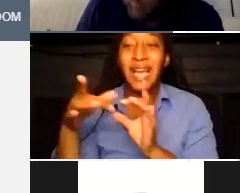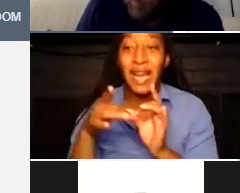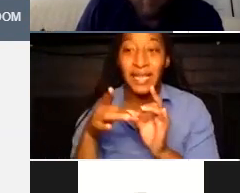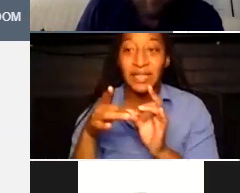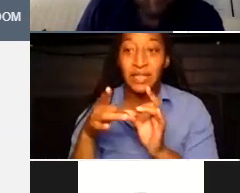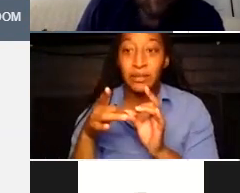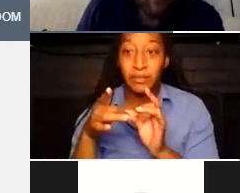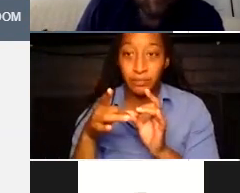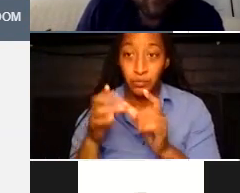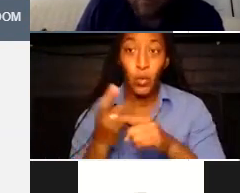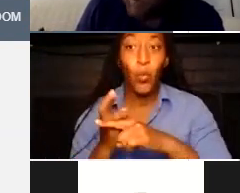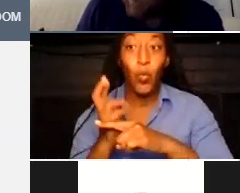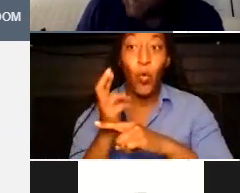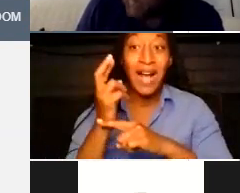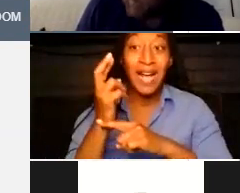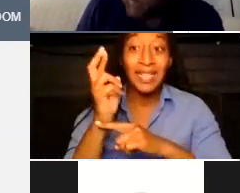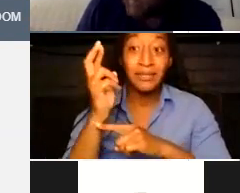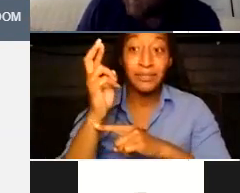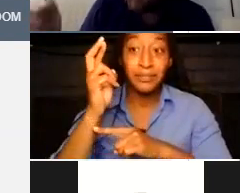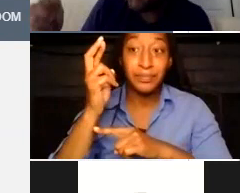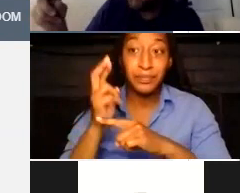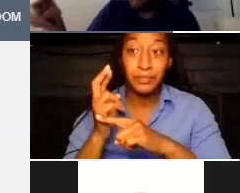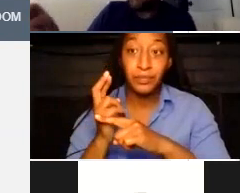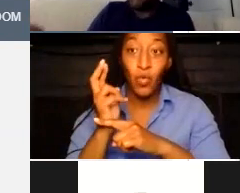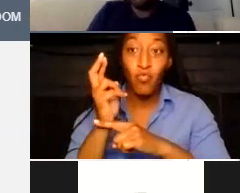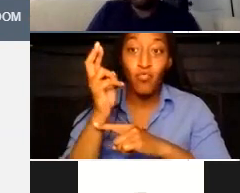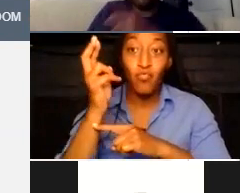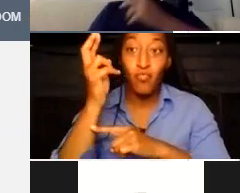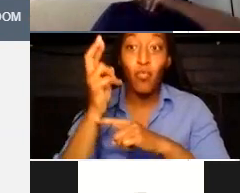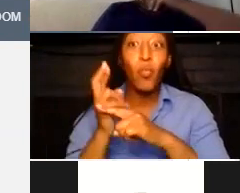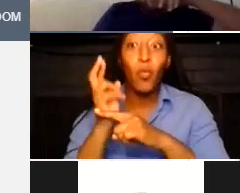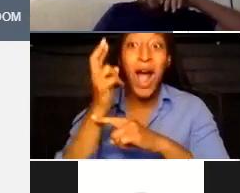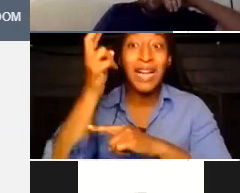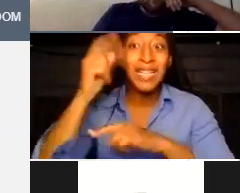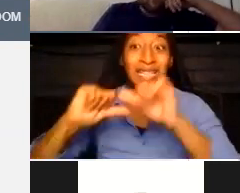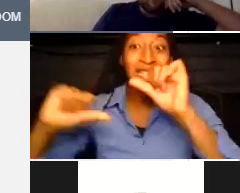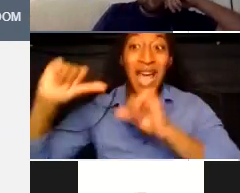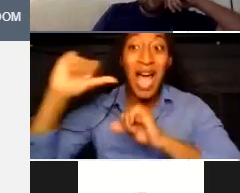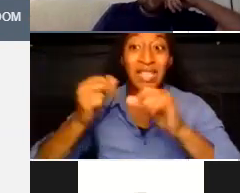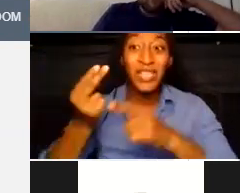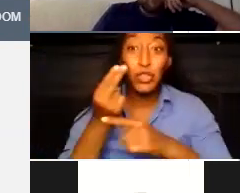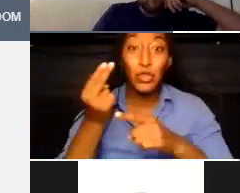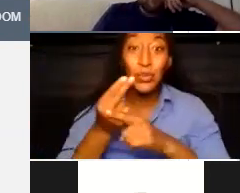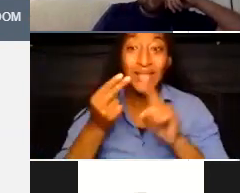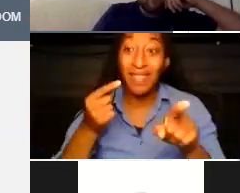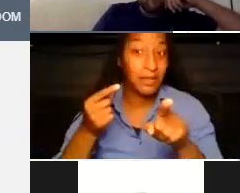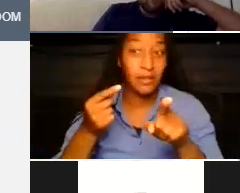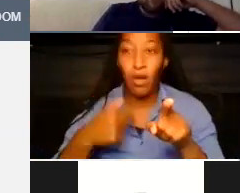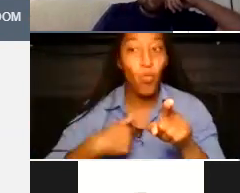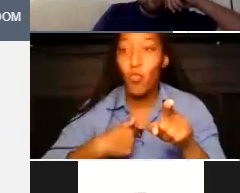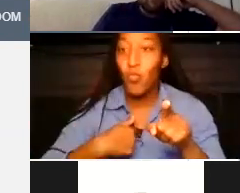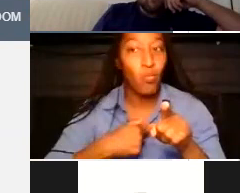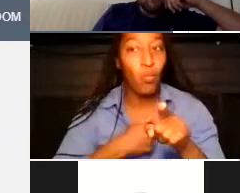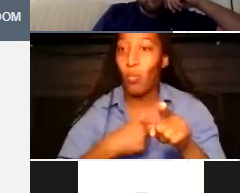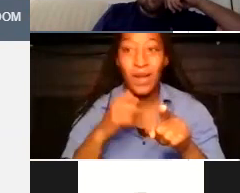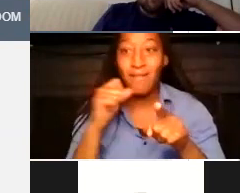the mass of the system is changing. Well, that's a little bit above our pay grade at this point. We don't